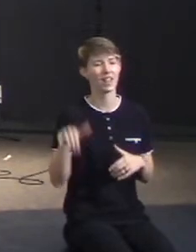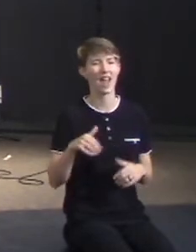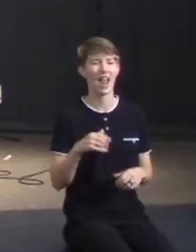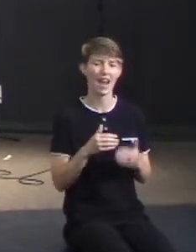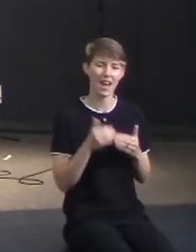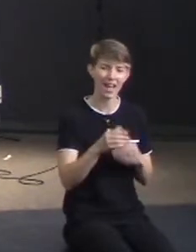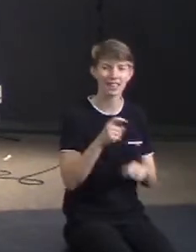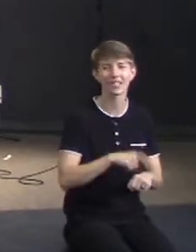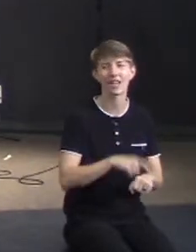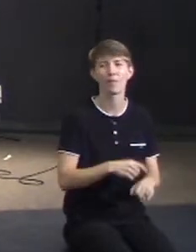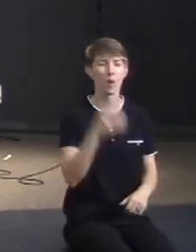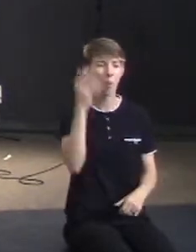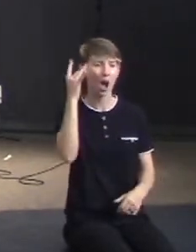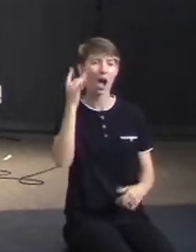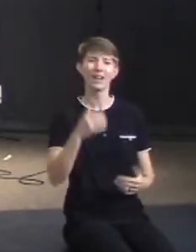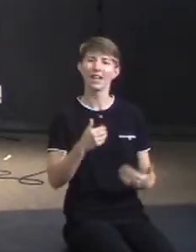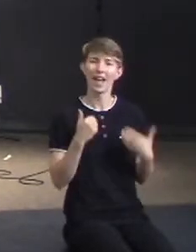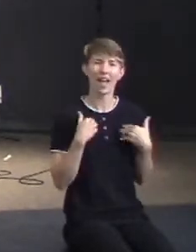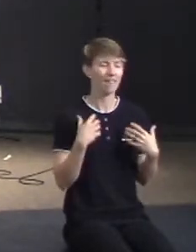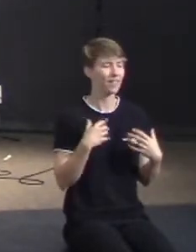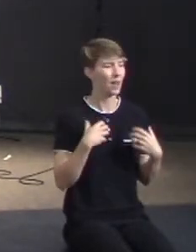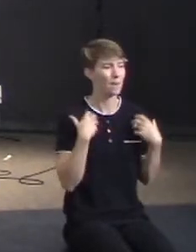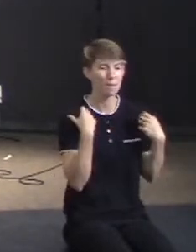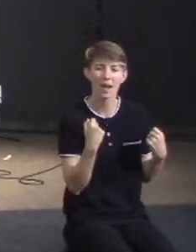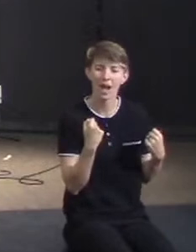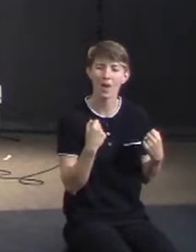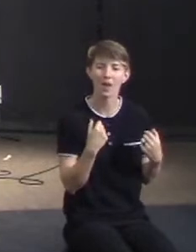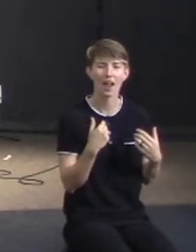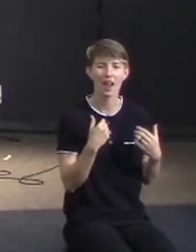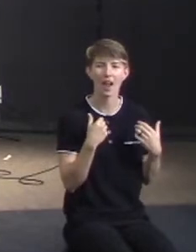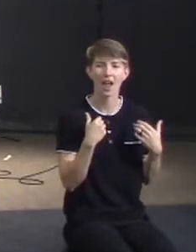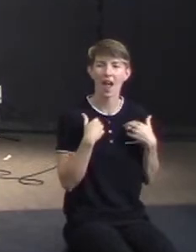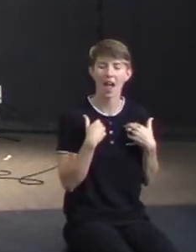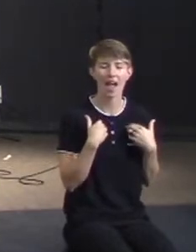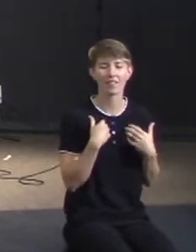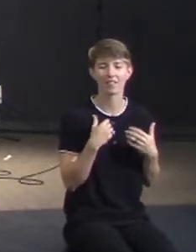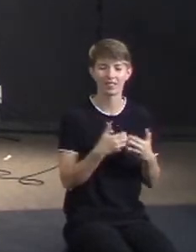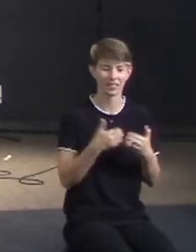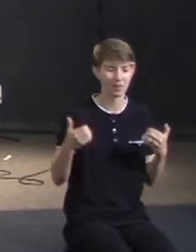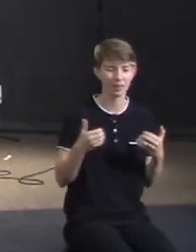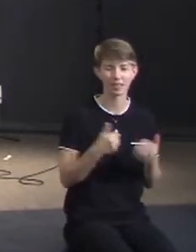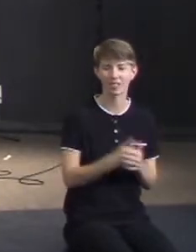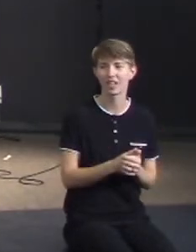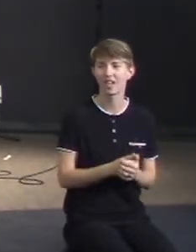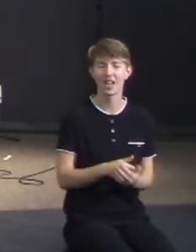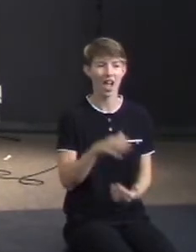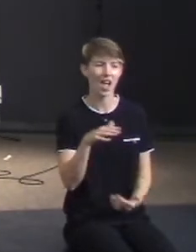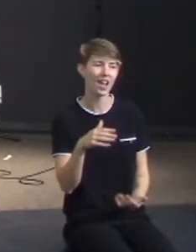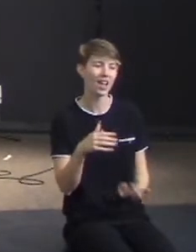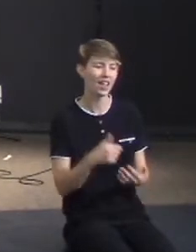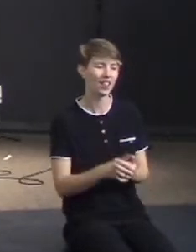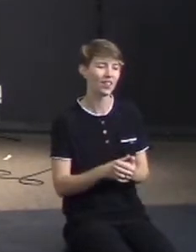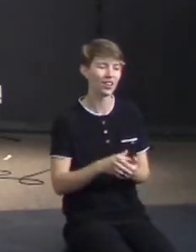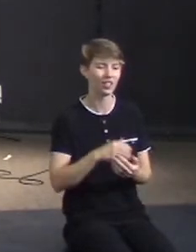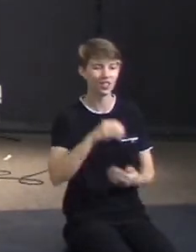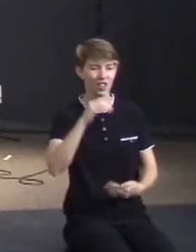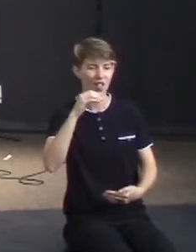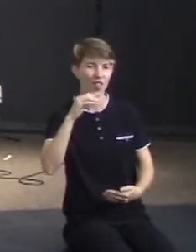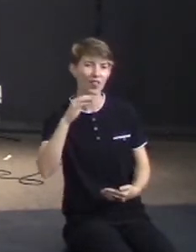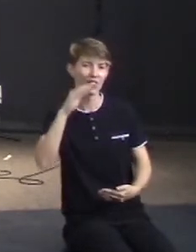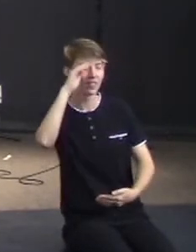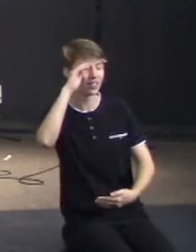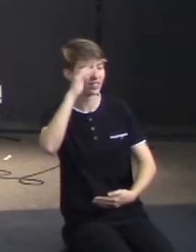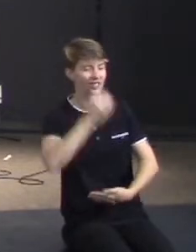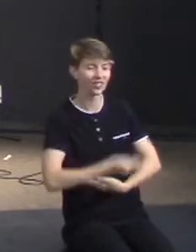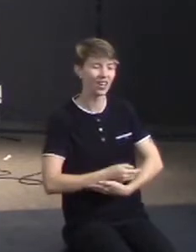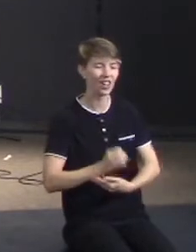Why? Because to have that power, to have that separation, to kind of have like, hey, the Son of Man is actually coming through. Everyone